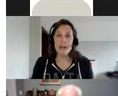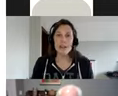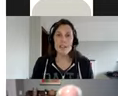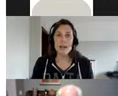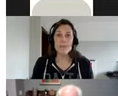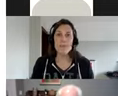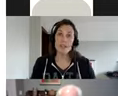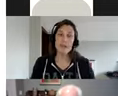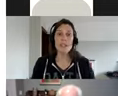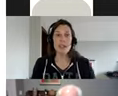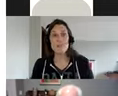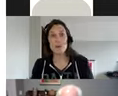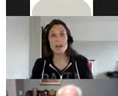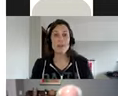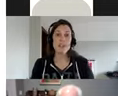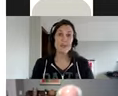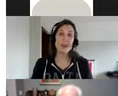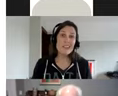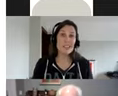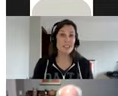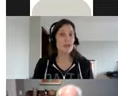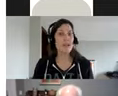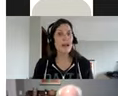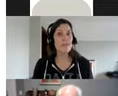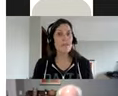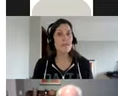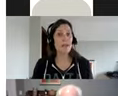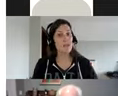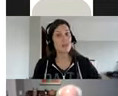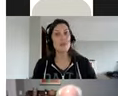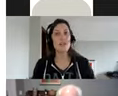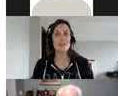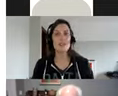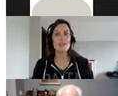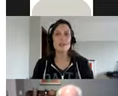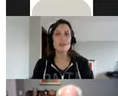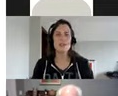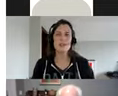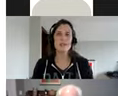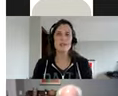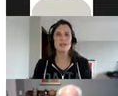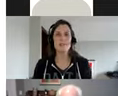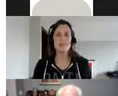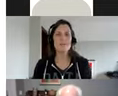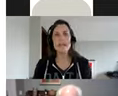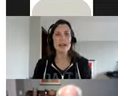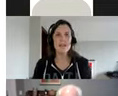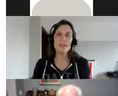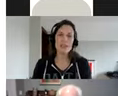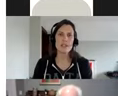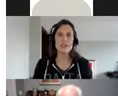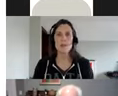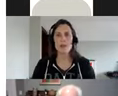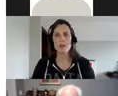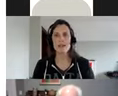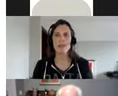was correct on these maps. And the first thing I can point out is that, well, these are just straight lines between the maps. So you need to use the make line